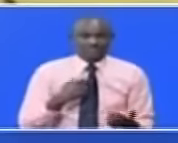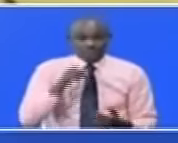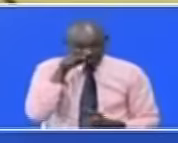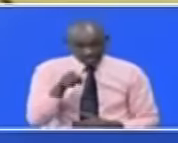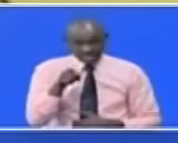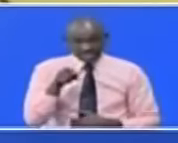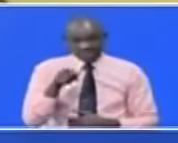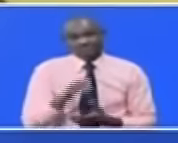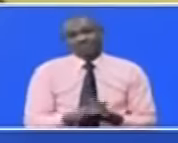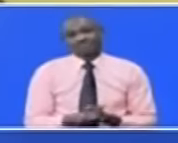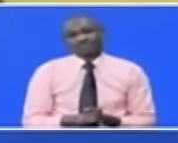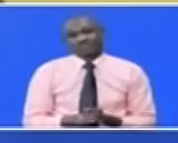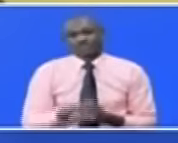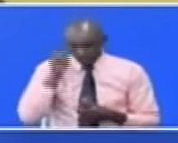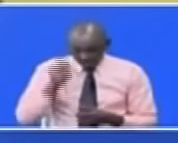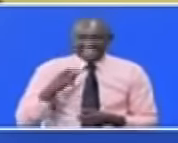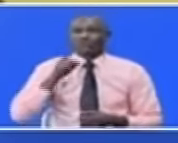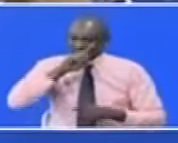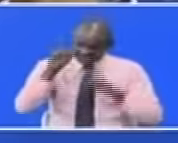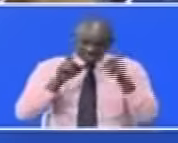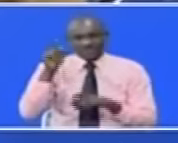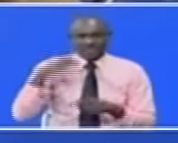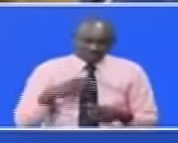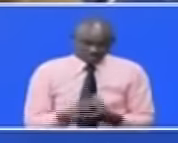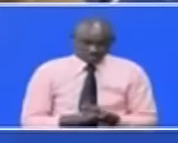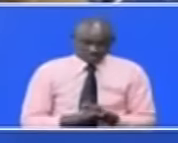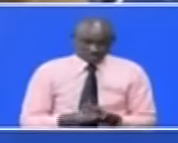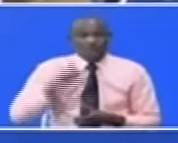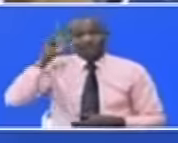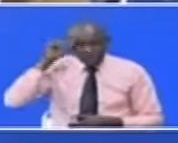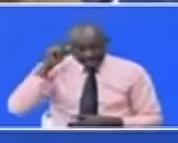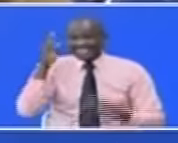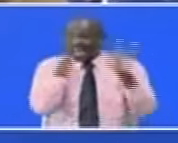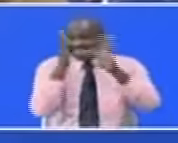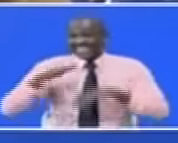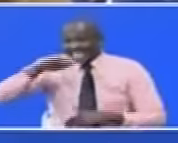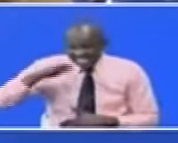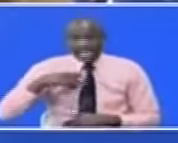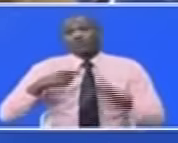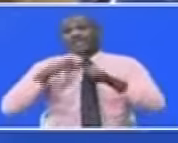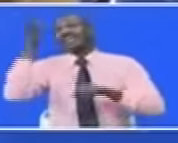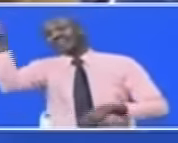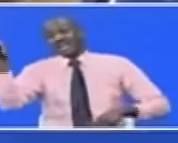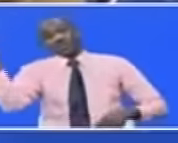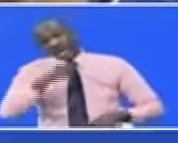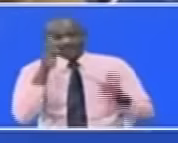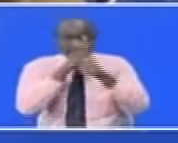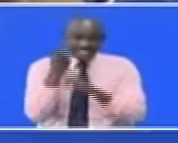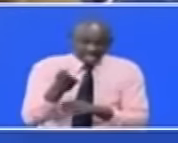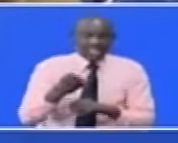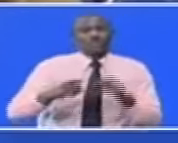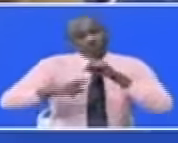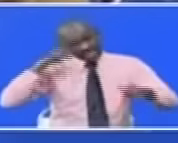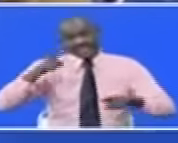are putting them under the interrogation. We'll be able to get that. Mombasa is not a hiding place. Unaenda unaua huko, unaua